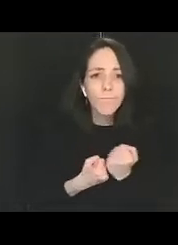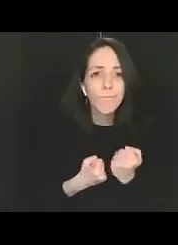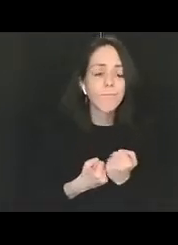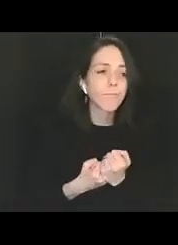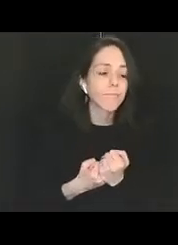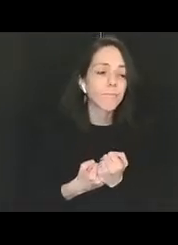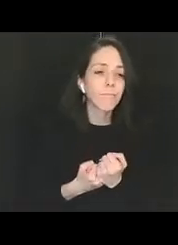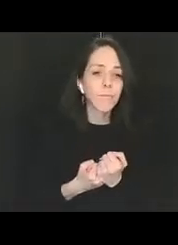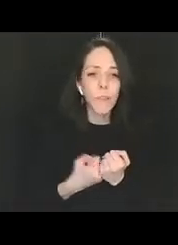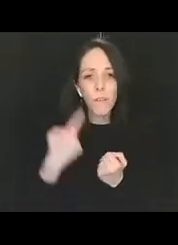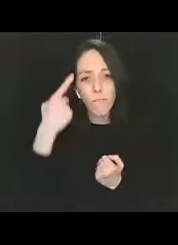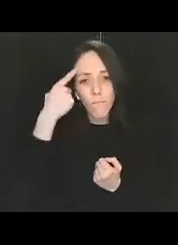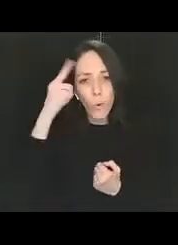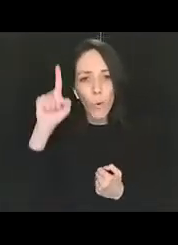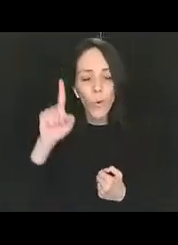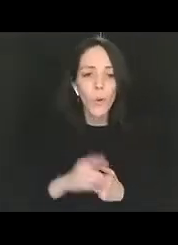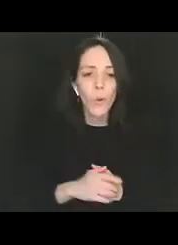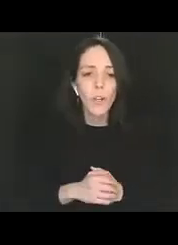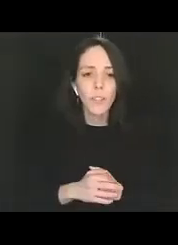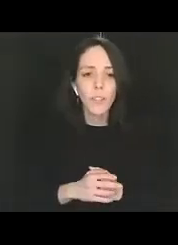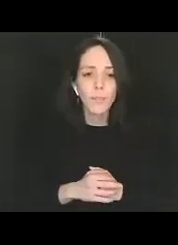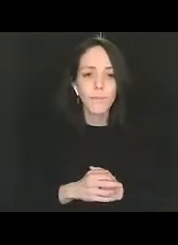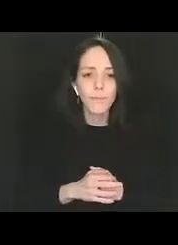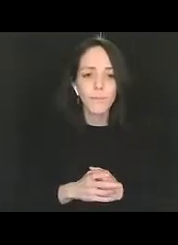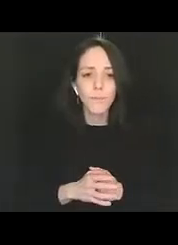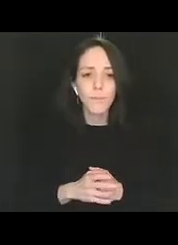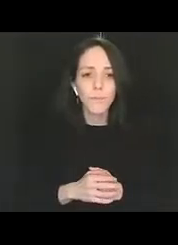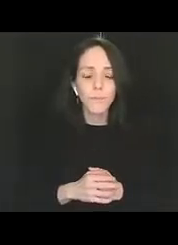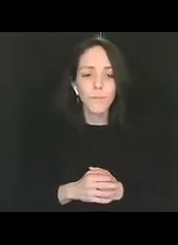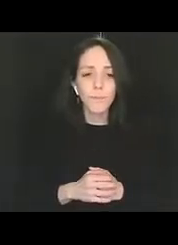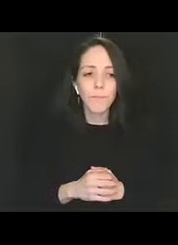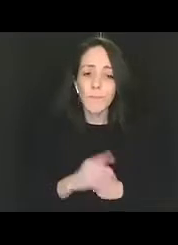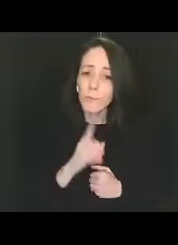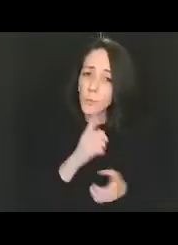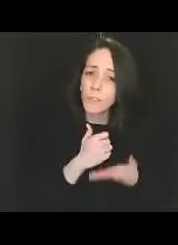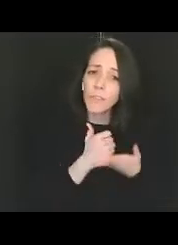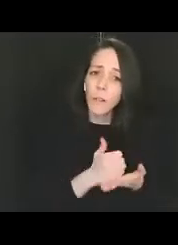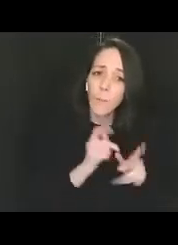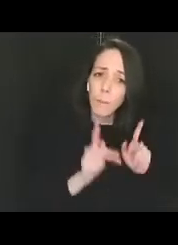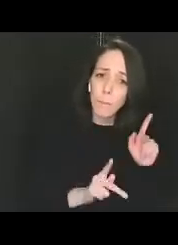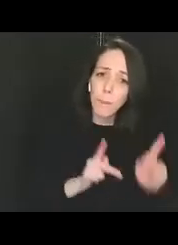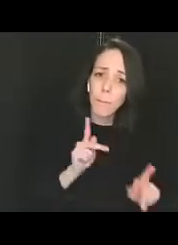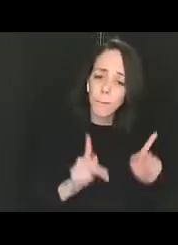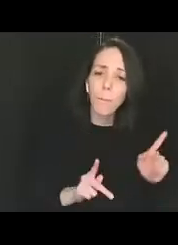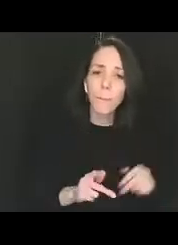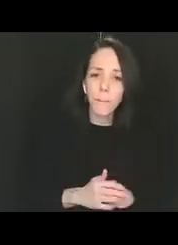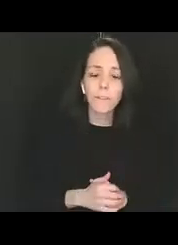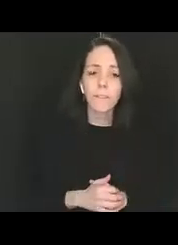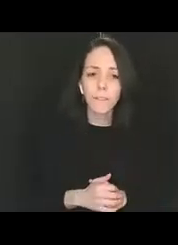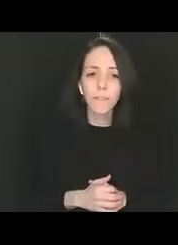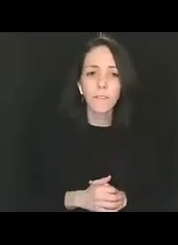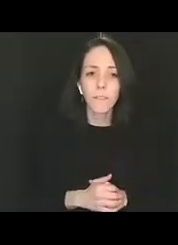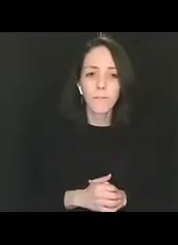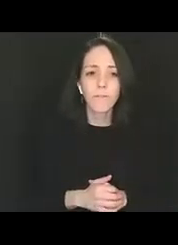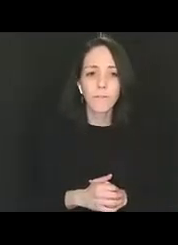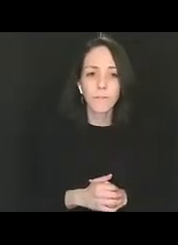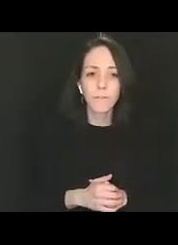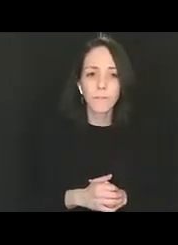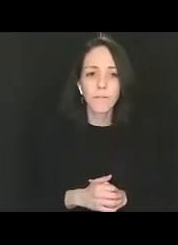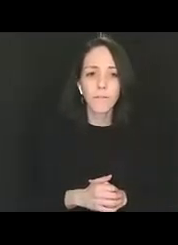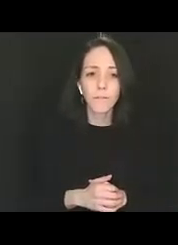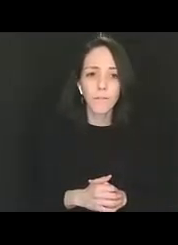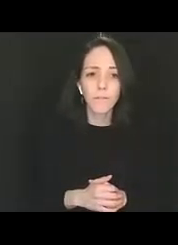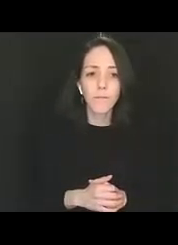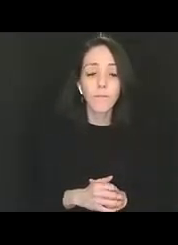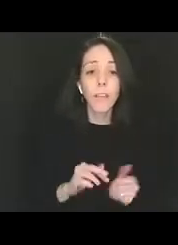say, of, you know, really helping people and not letting people use the streets as a